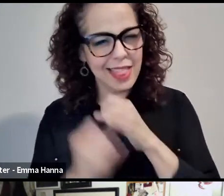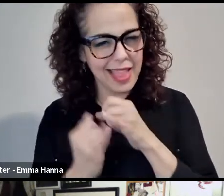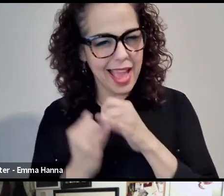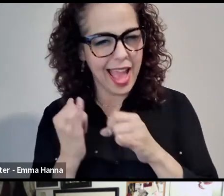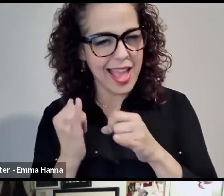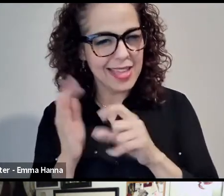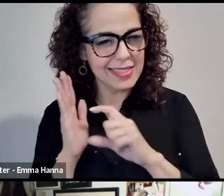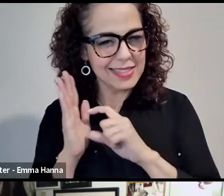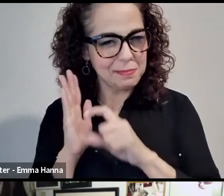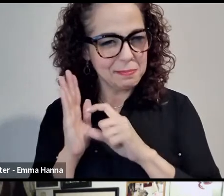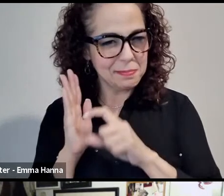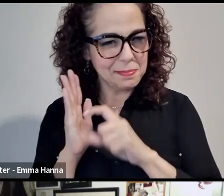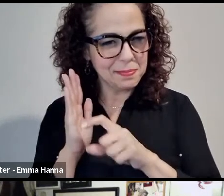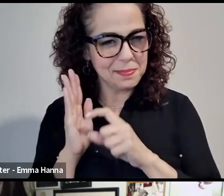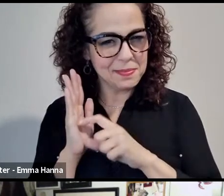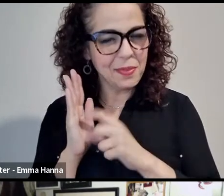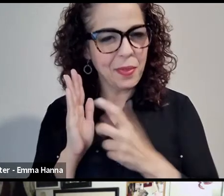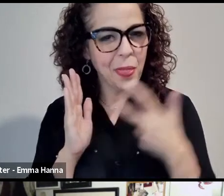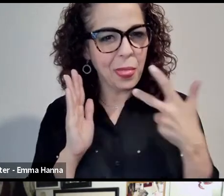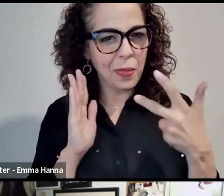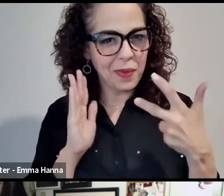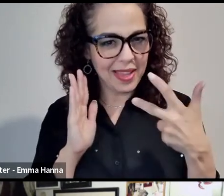those last three paragraphs